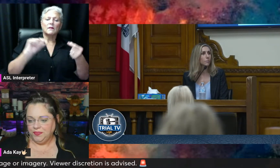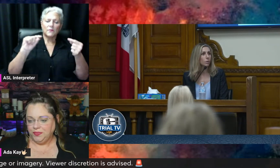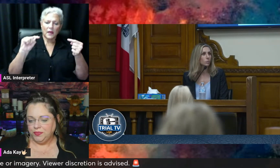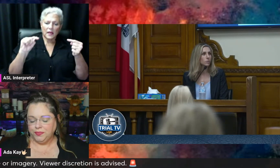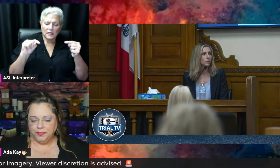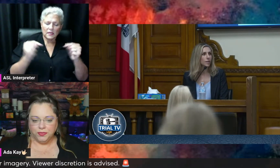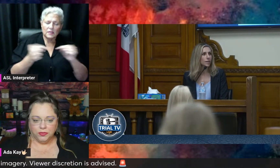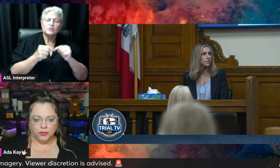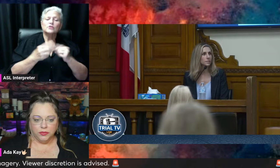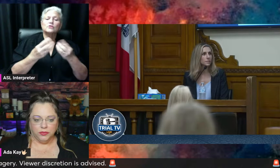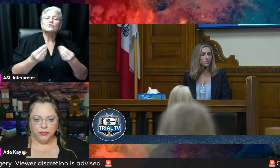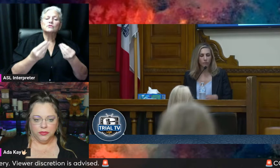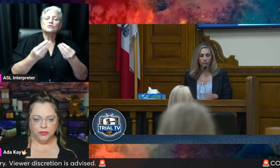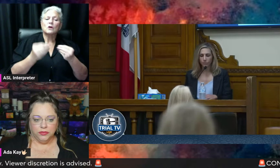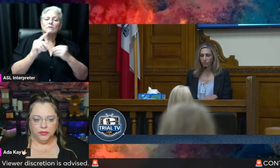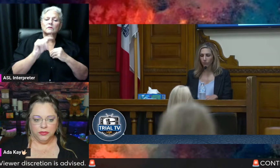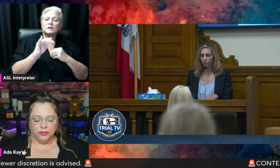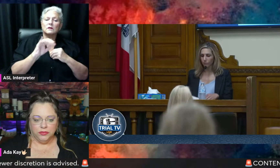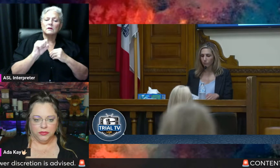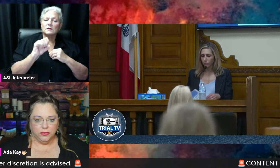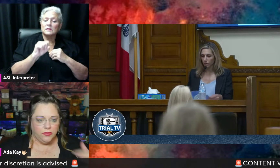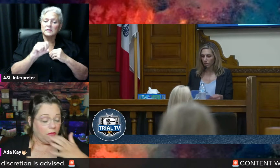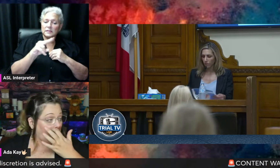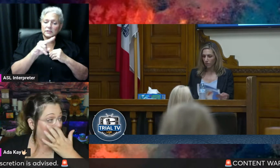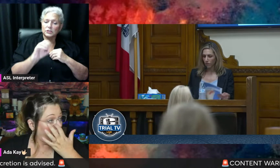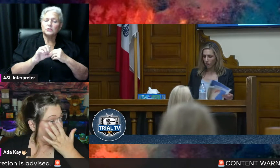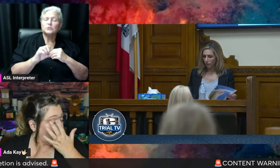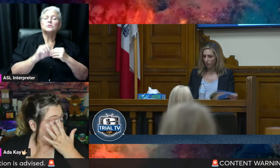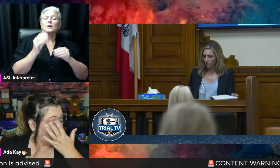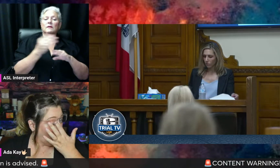hand and then a bone of the hand near the left thumb.